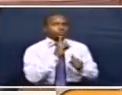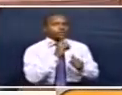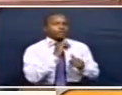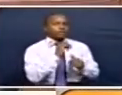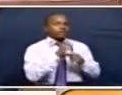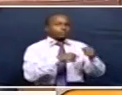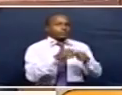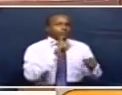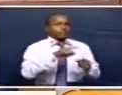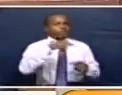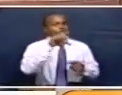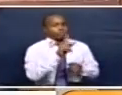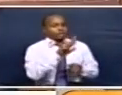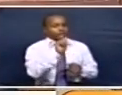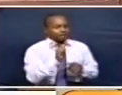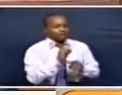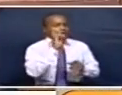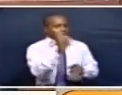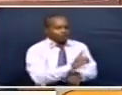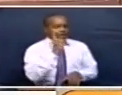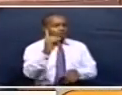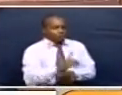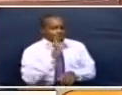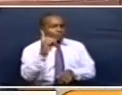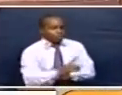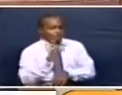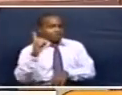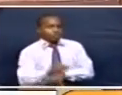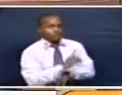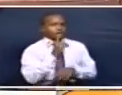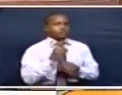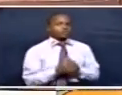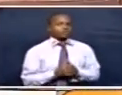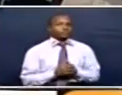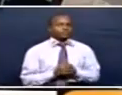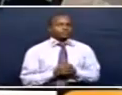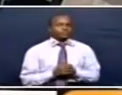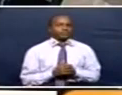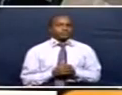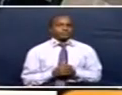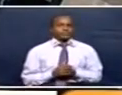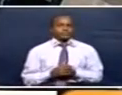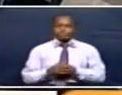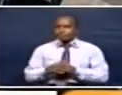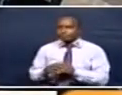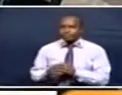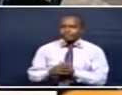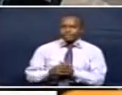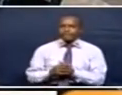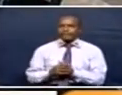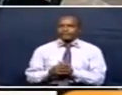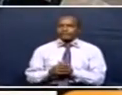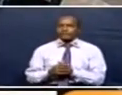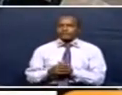KRA. You have to do it one by one, one by one, by one by one. It is a process going. You know, You